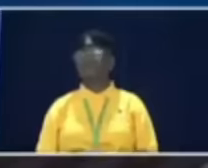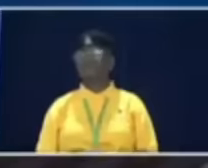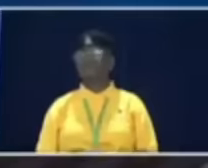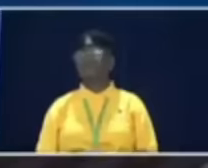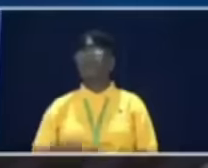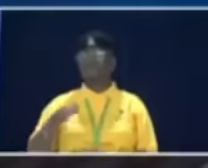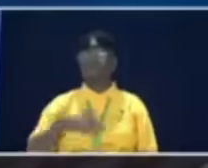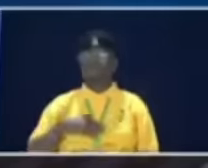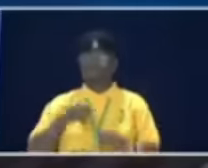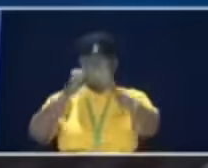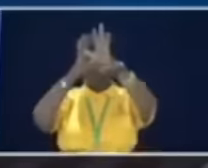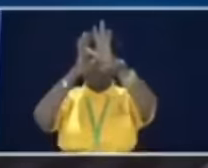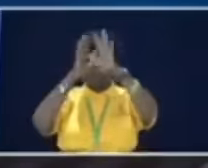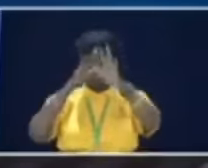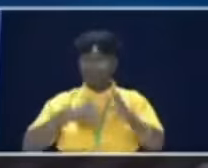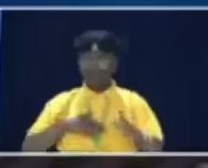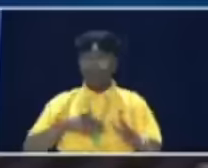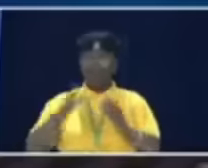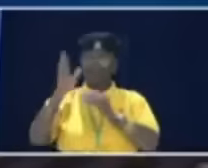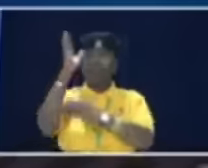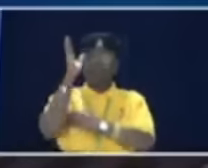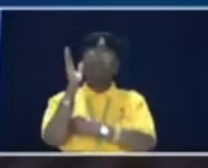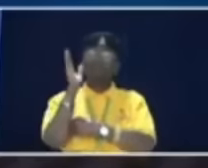My Father, my God,